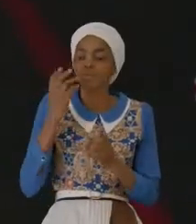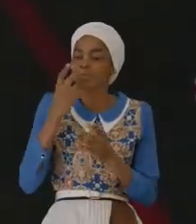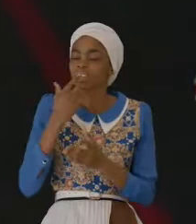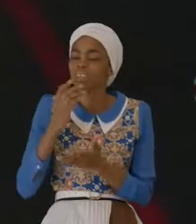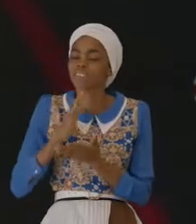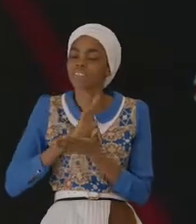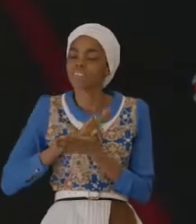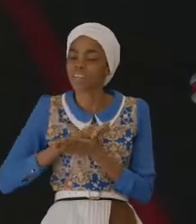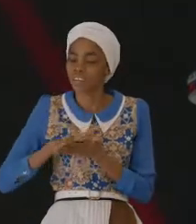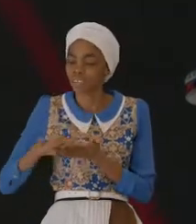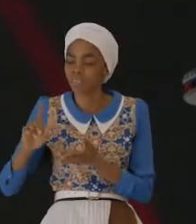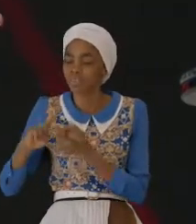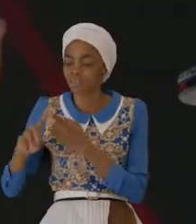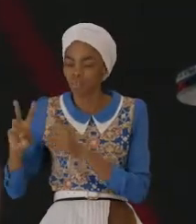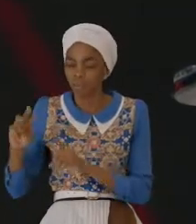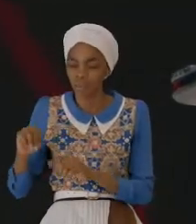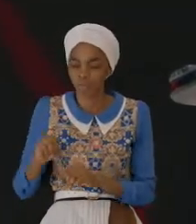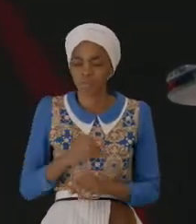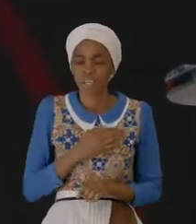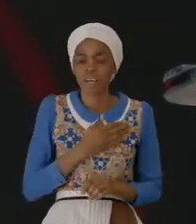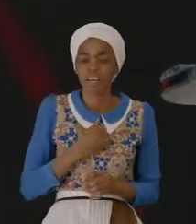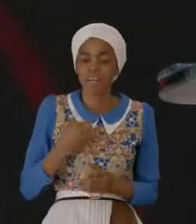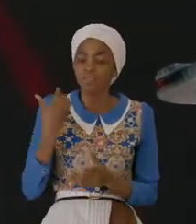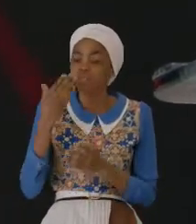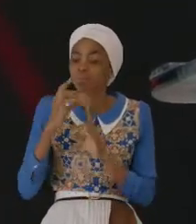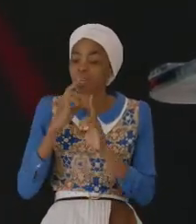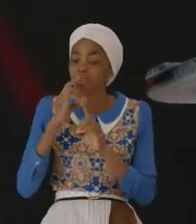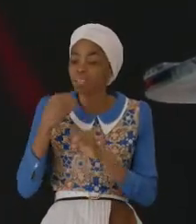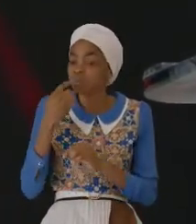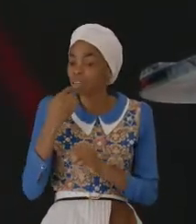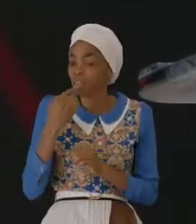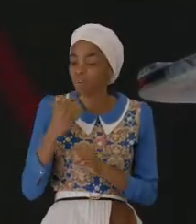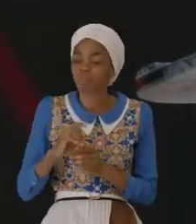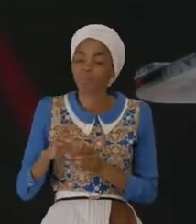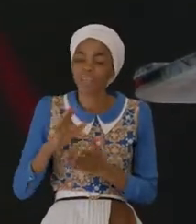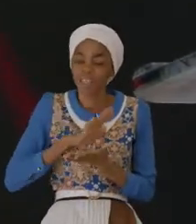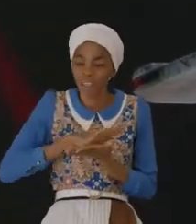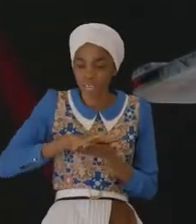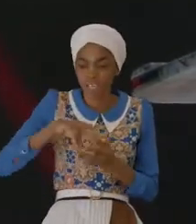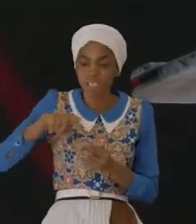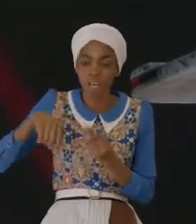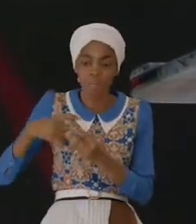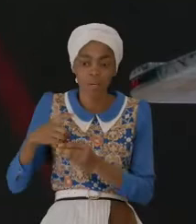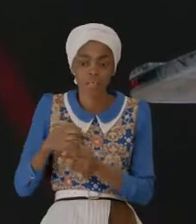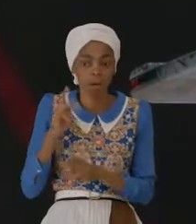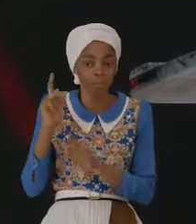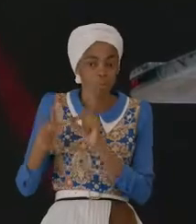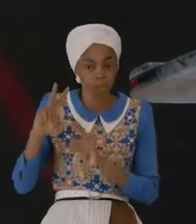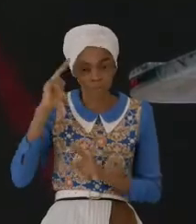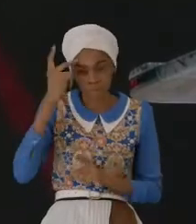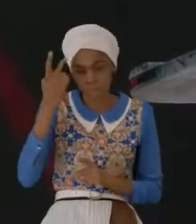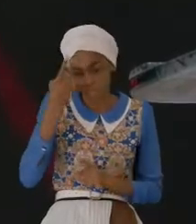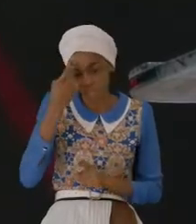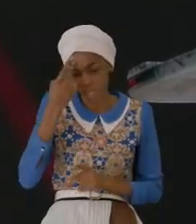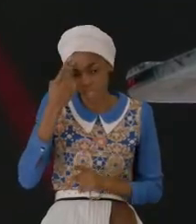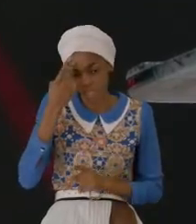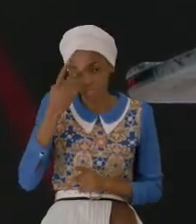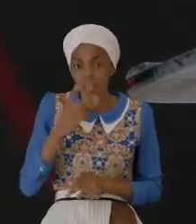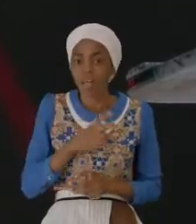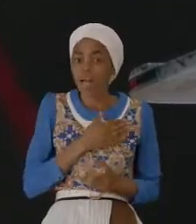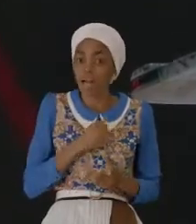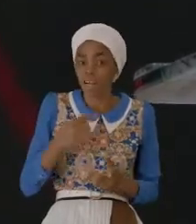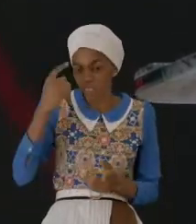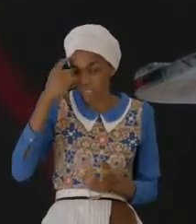and talking nicely about them and people will misunderstand they will see